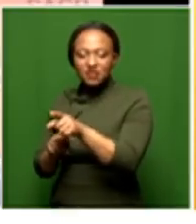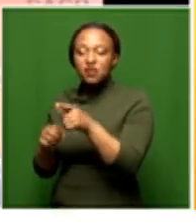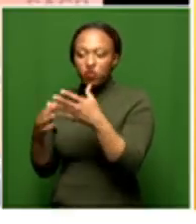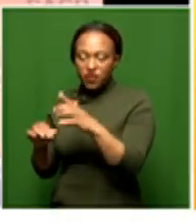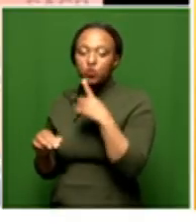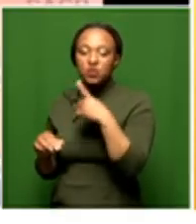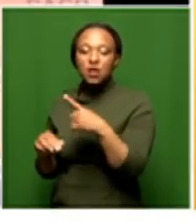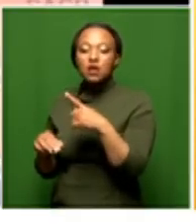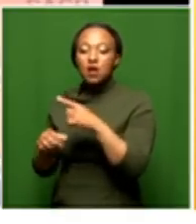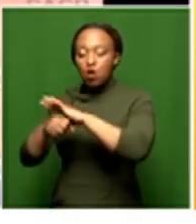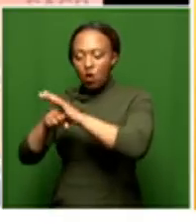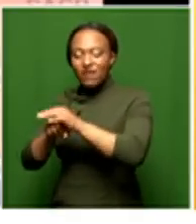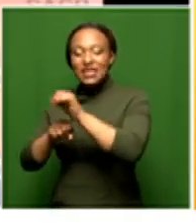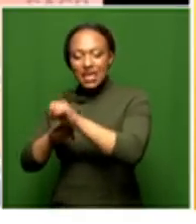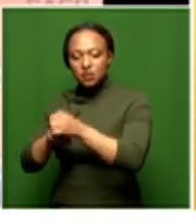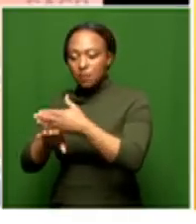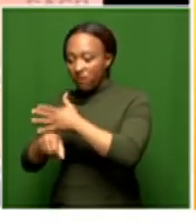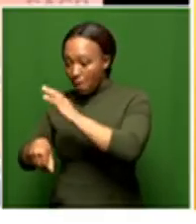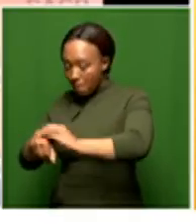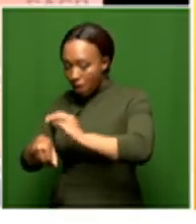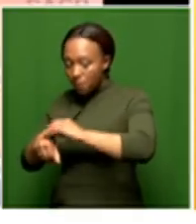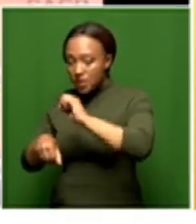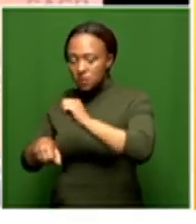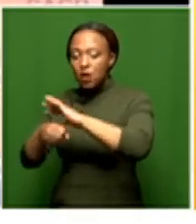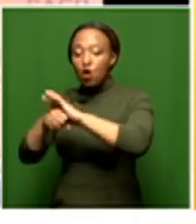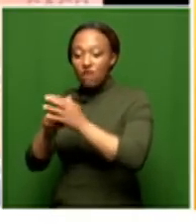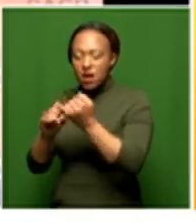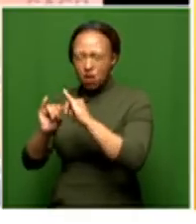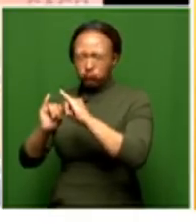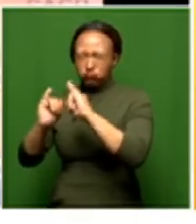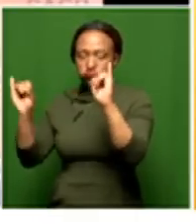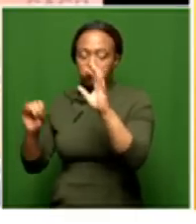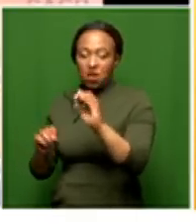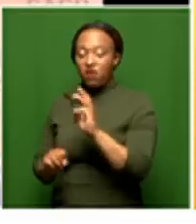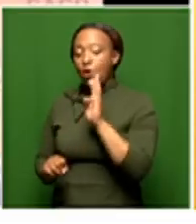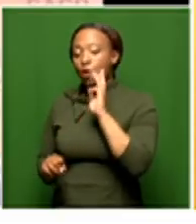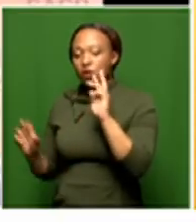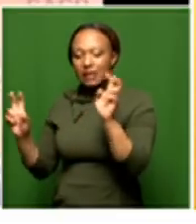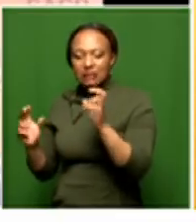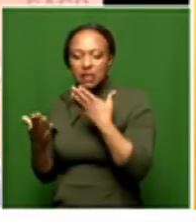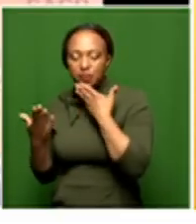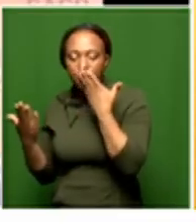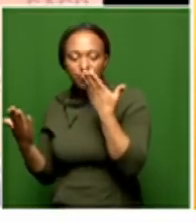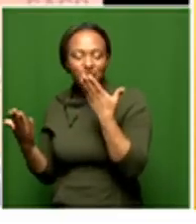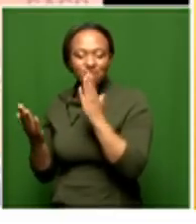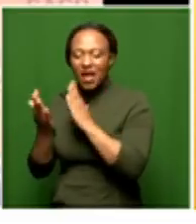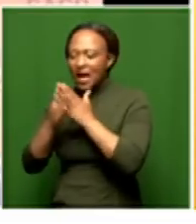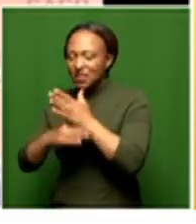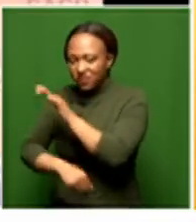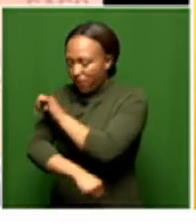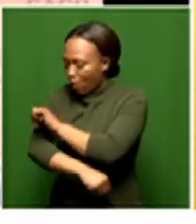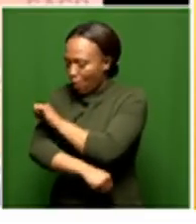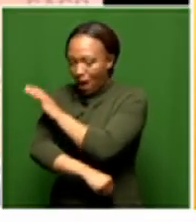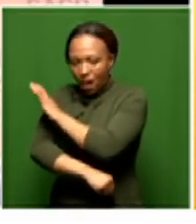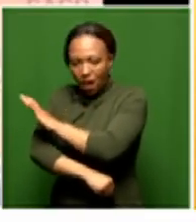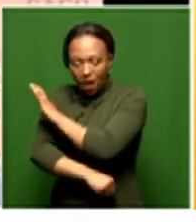the pandemic has only worsened the woes of the poorest of the poor. No water, no electricity, no access to medical care.